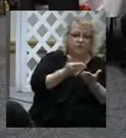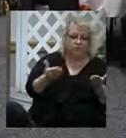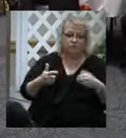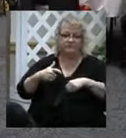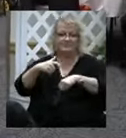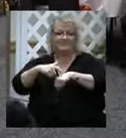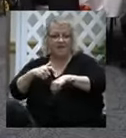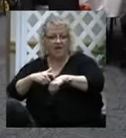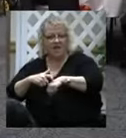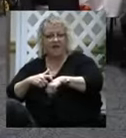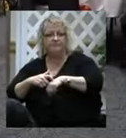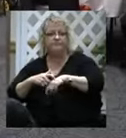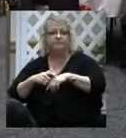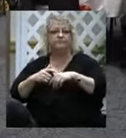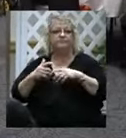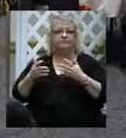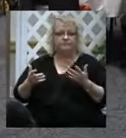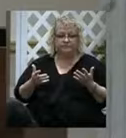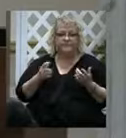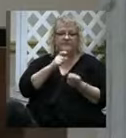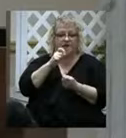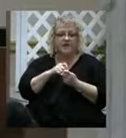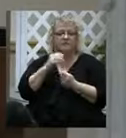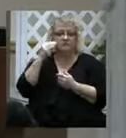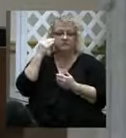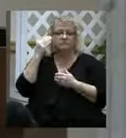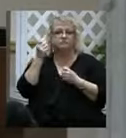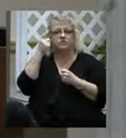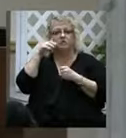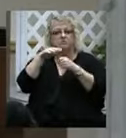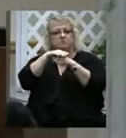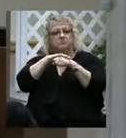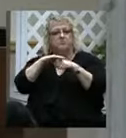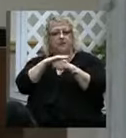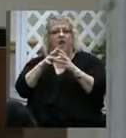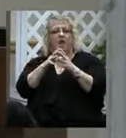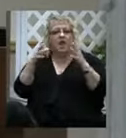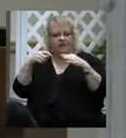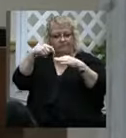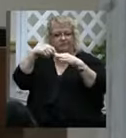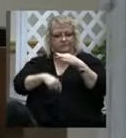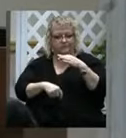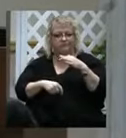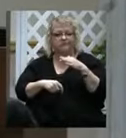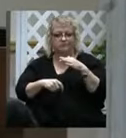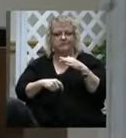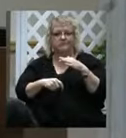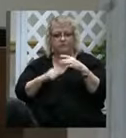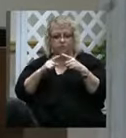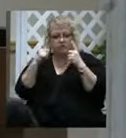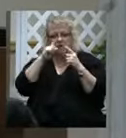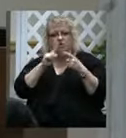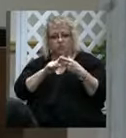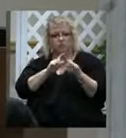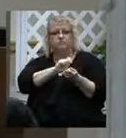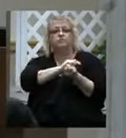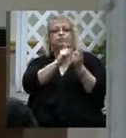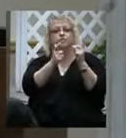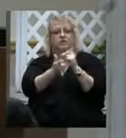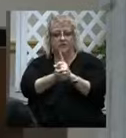time. And, you know, just understanding a lot of the factors that need to be considered when endeavoring